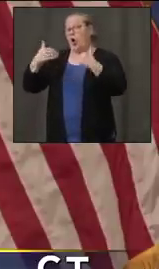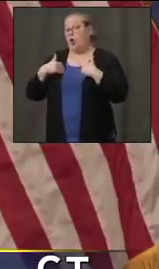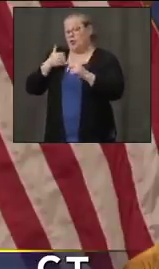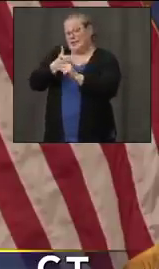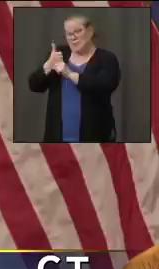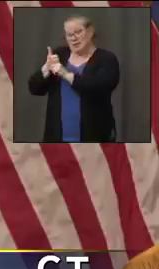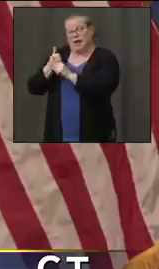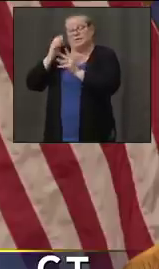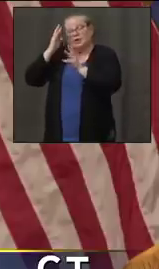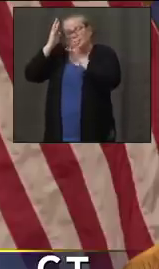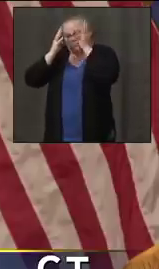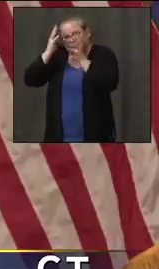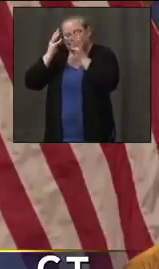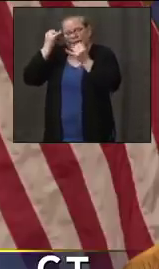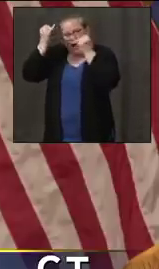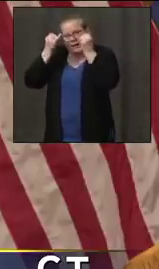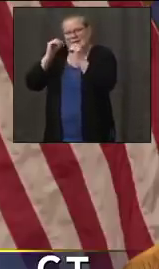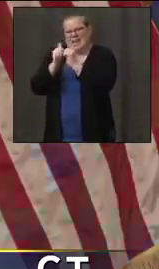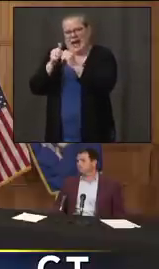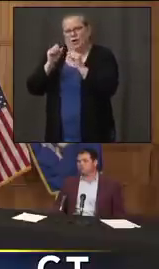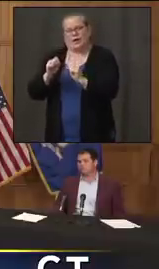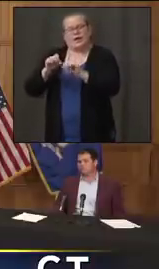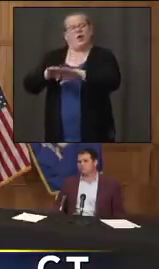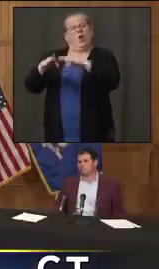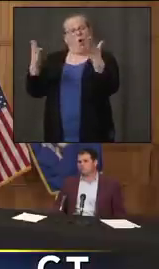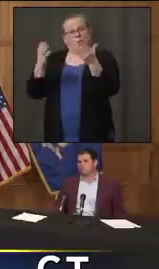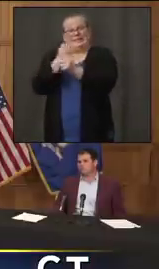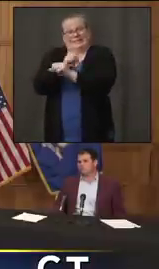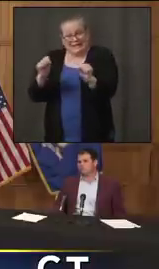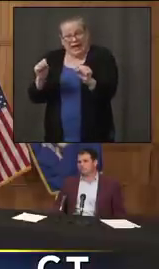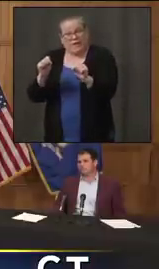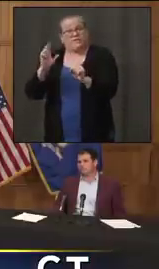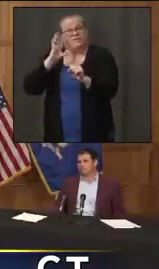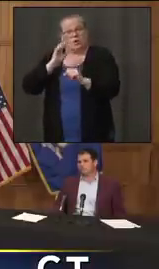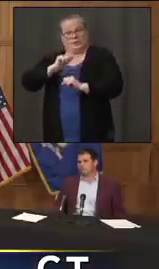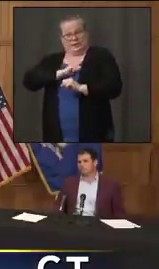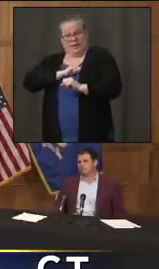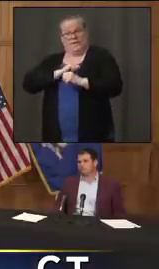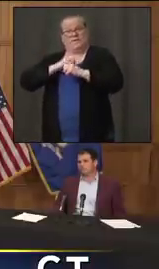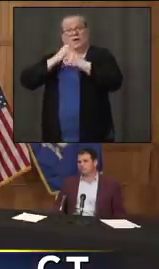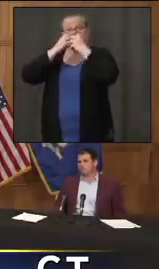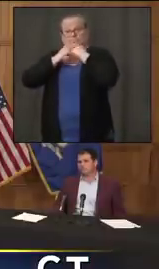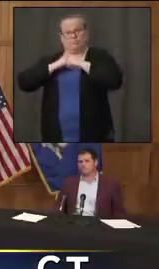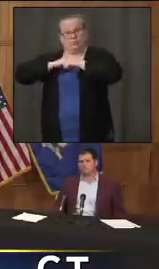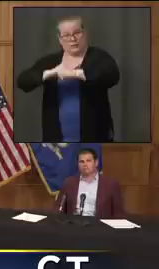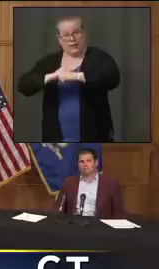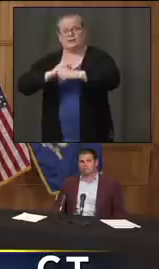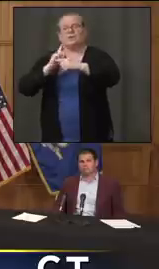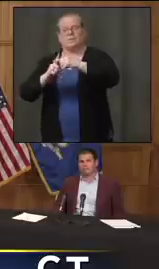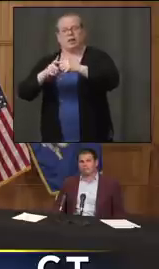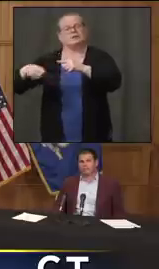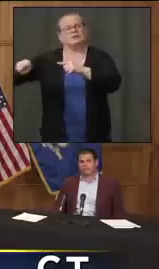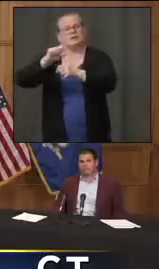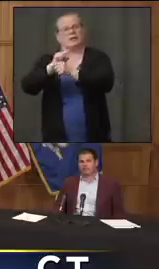their clients. Thank you. The Day of New London.